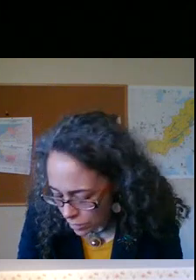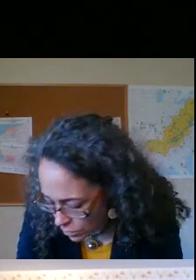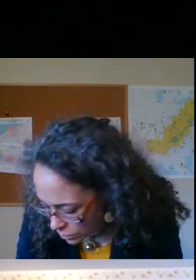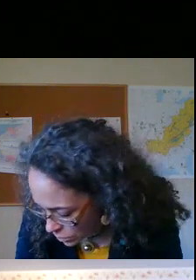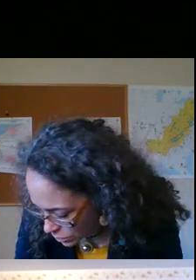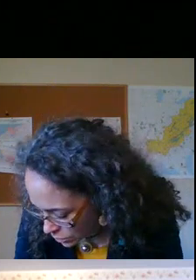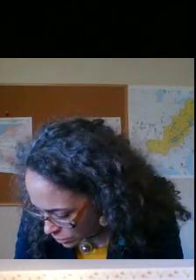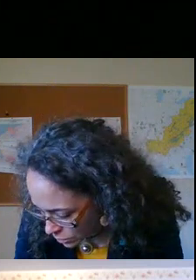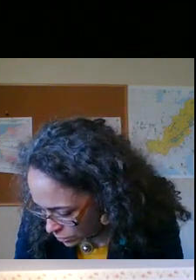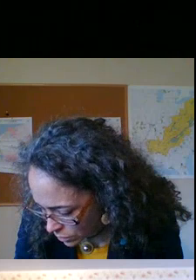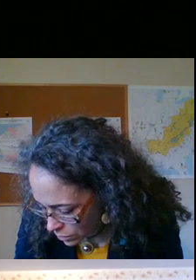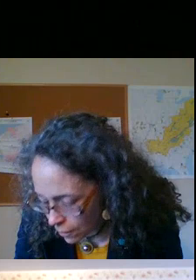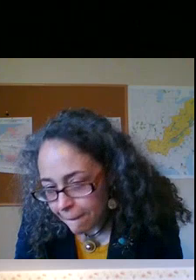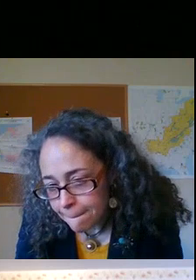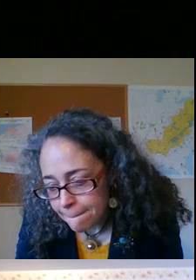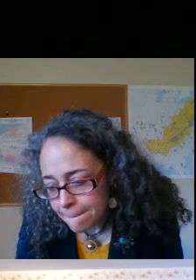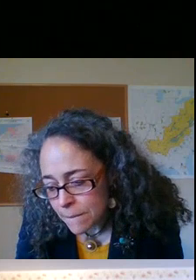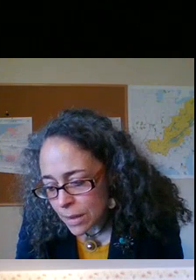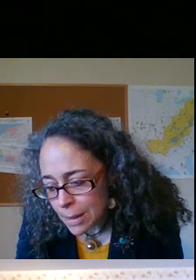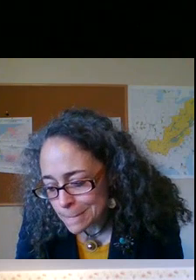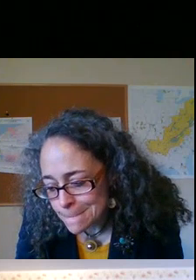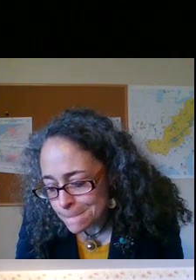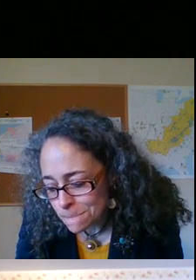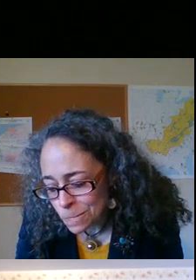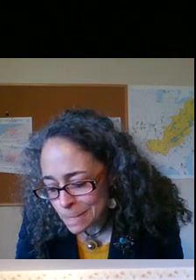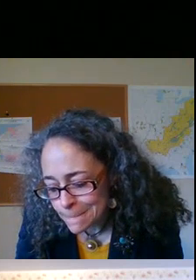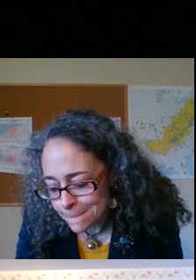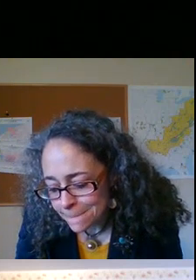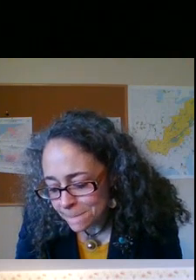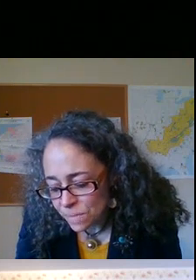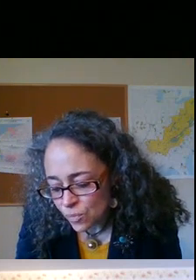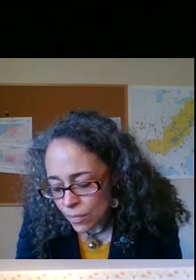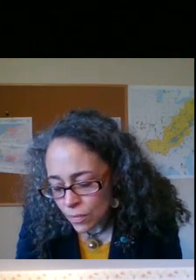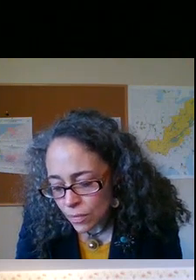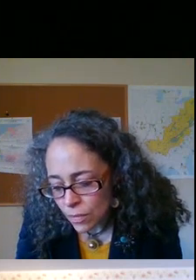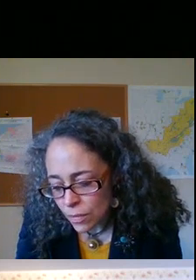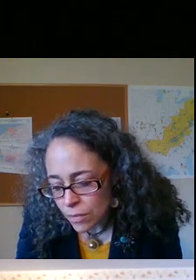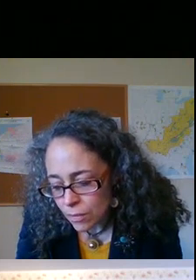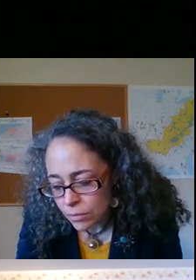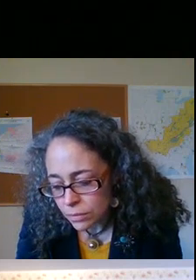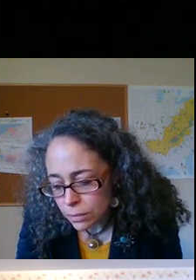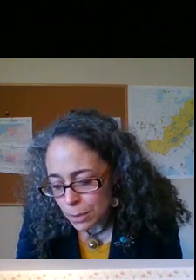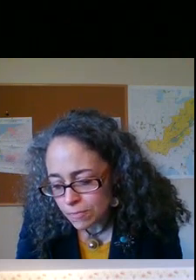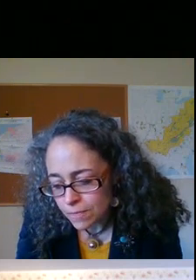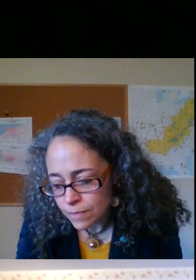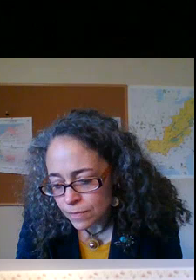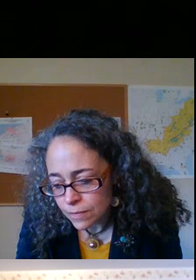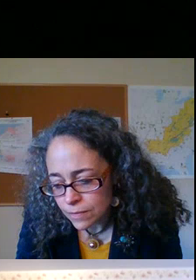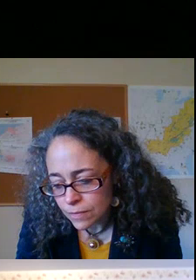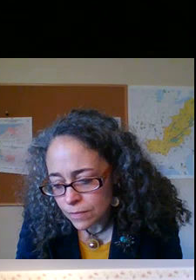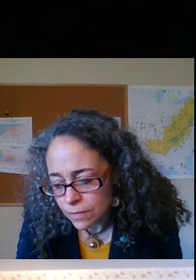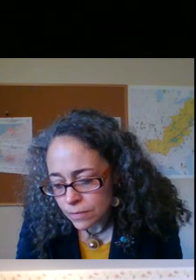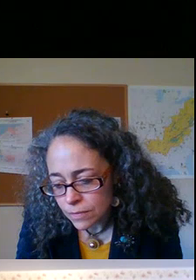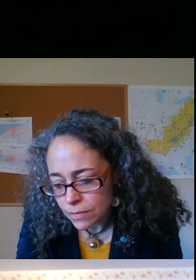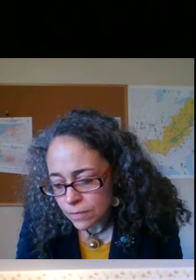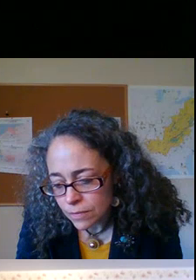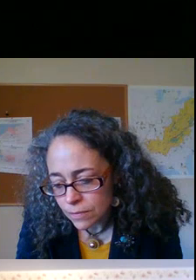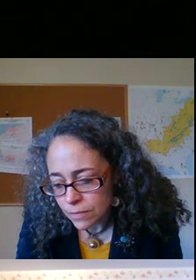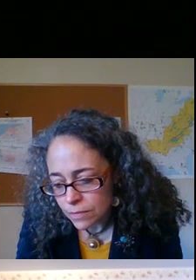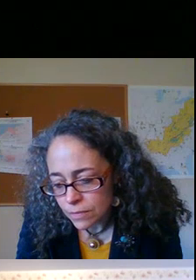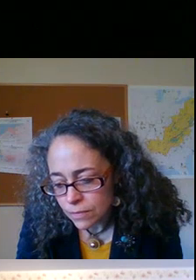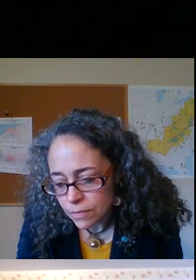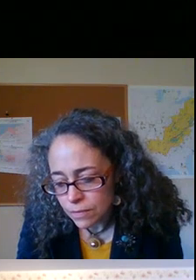complete the master plan with DEC and the National Park Service is trying to not only prioritize